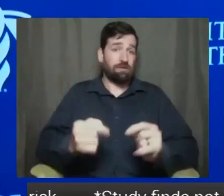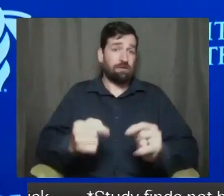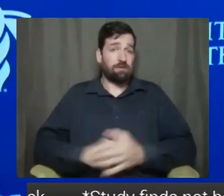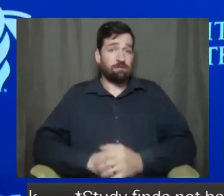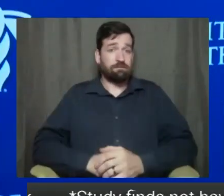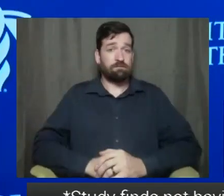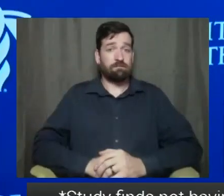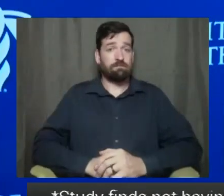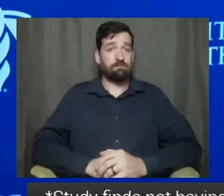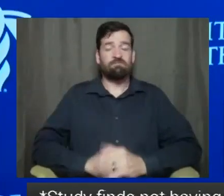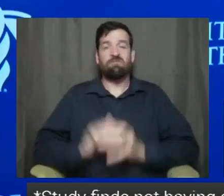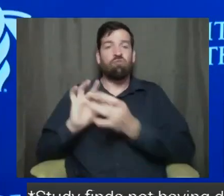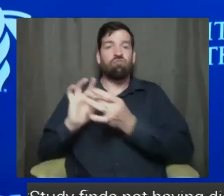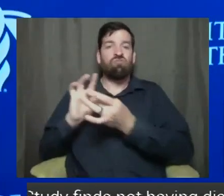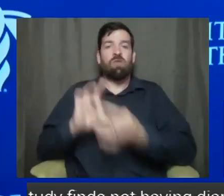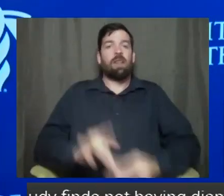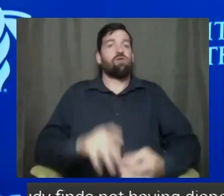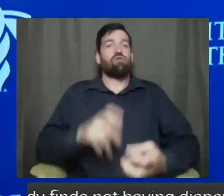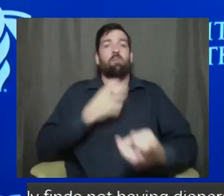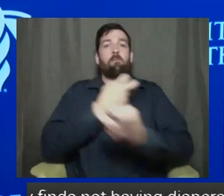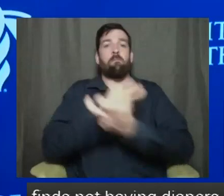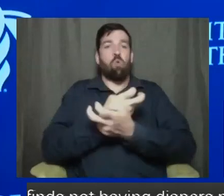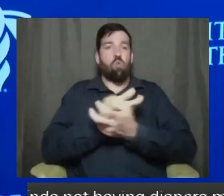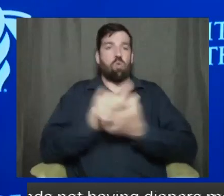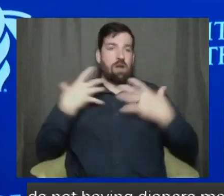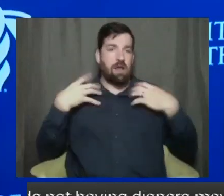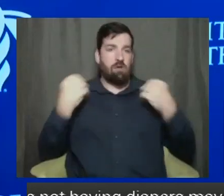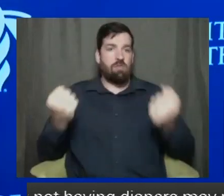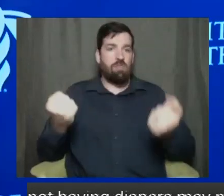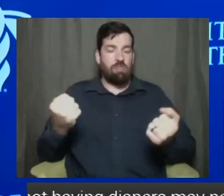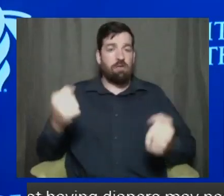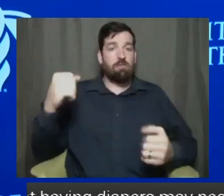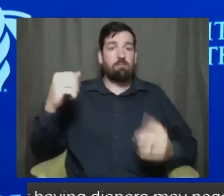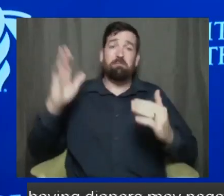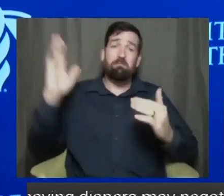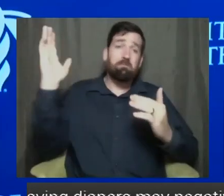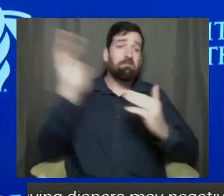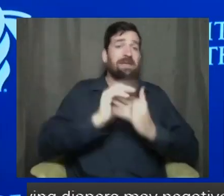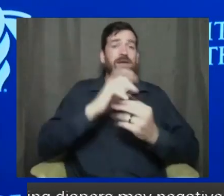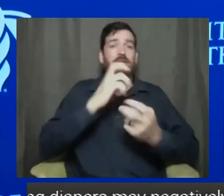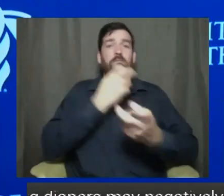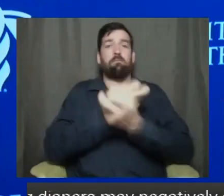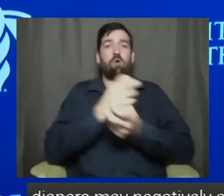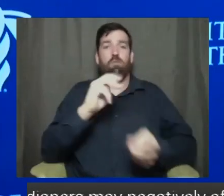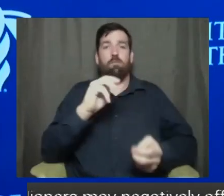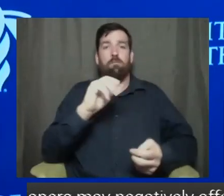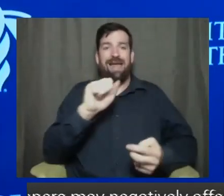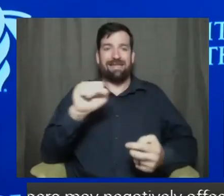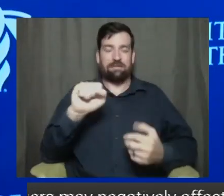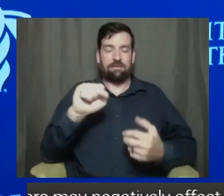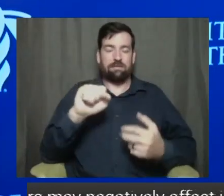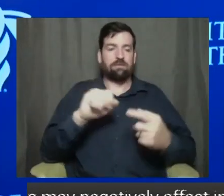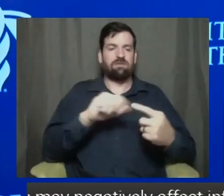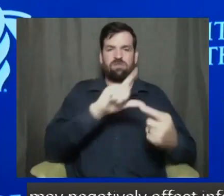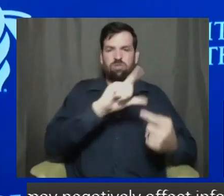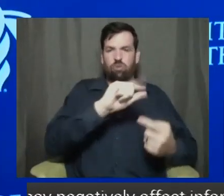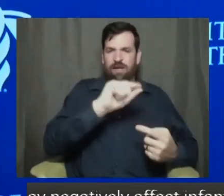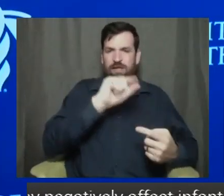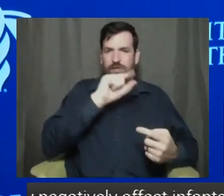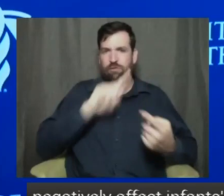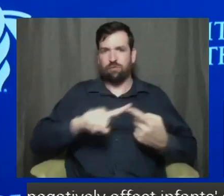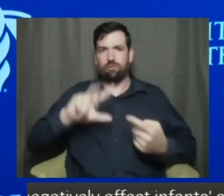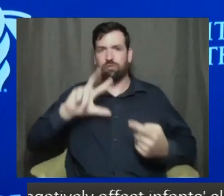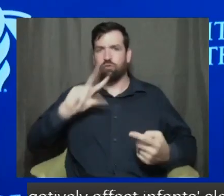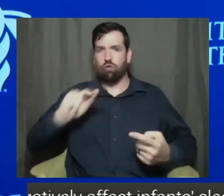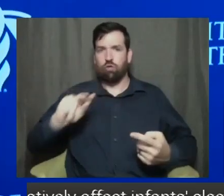with bone health. You achieve what's called peak bone mass sometime between the ages of 20 and 30. Between the ages of 30 and